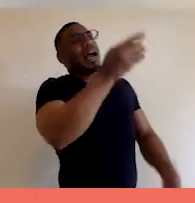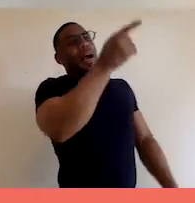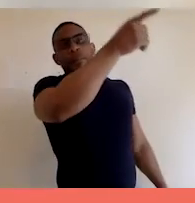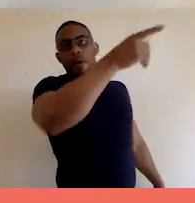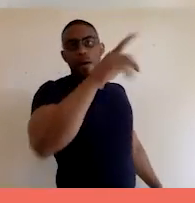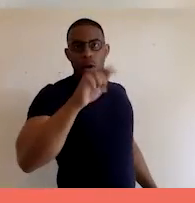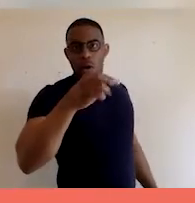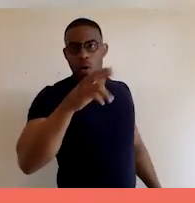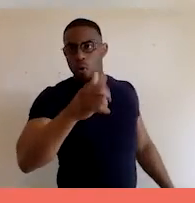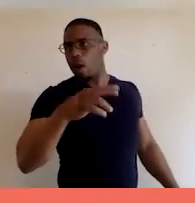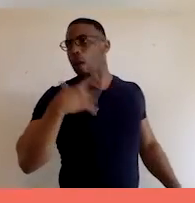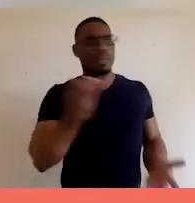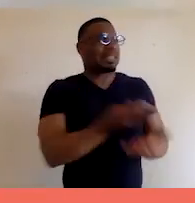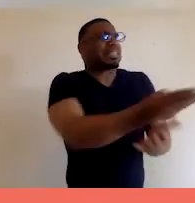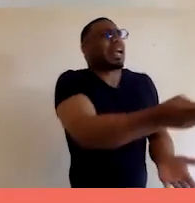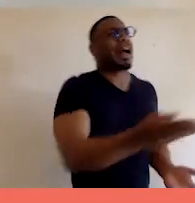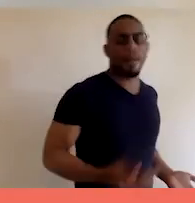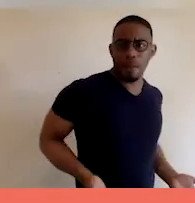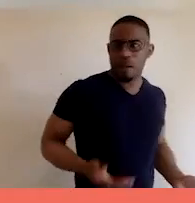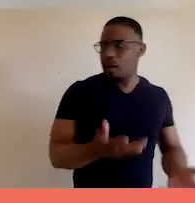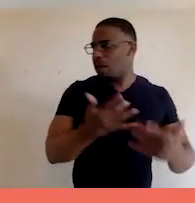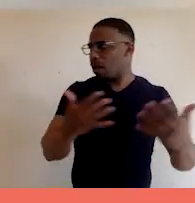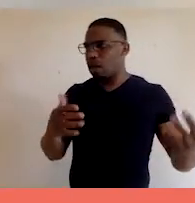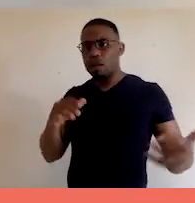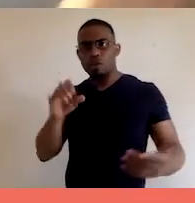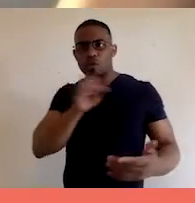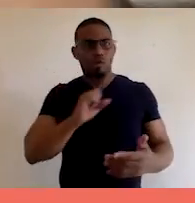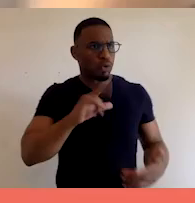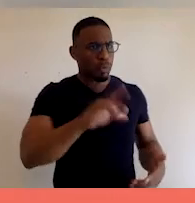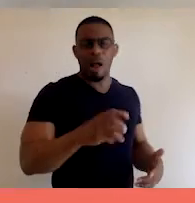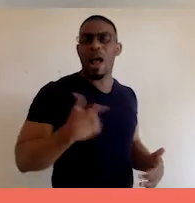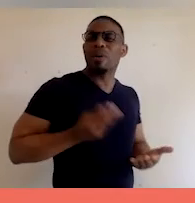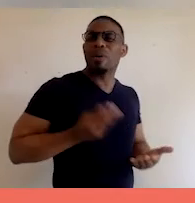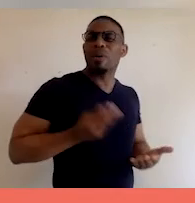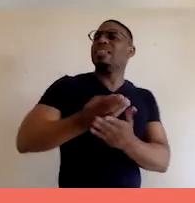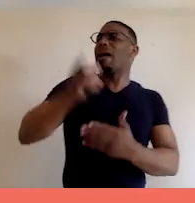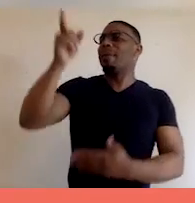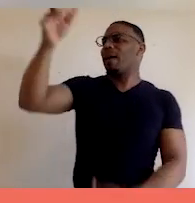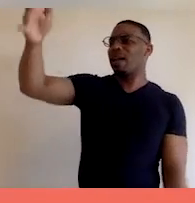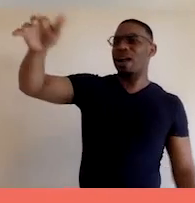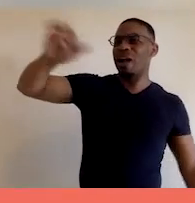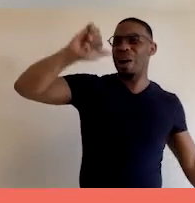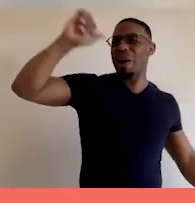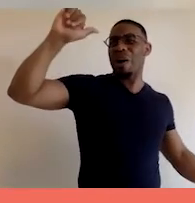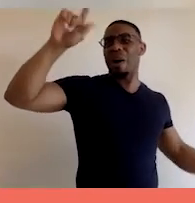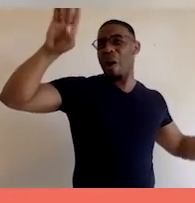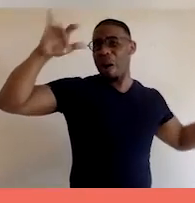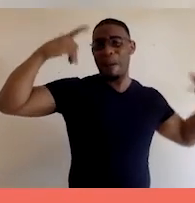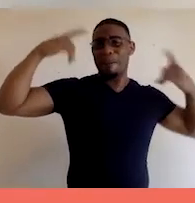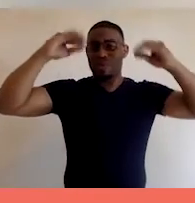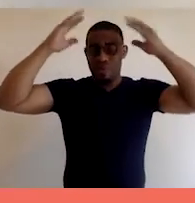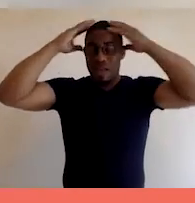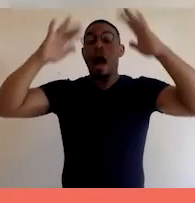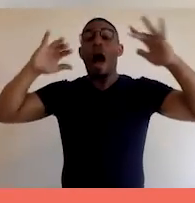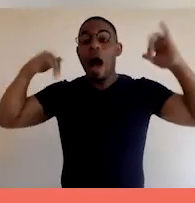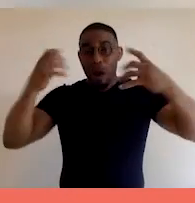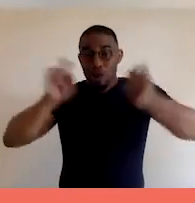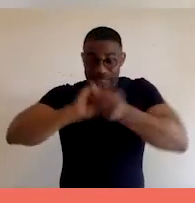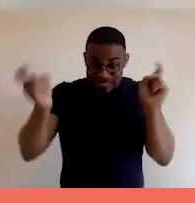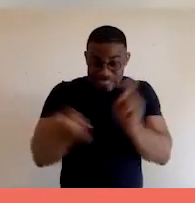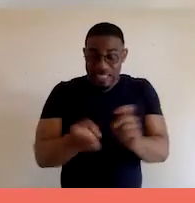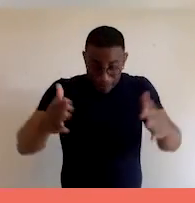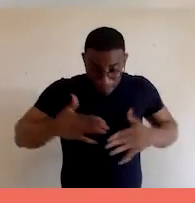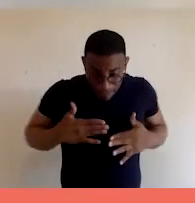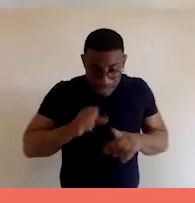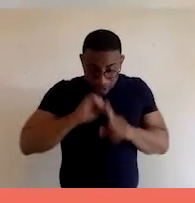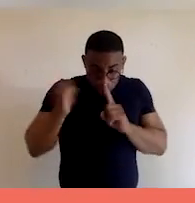at Kroger. I want to go shop at Superlow. I want to go shop at all these big stores. I want to change